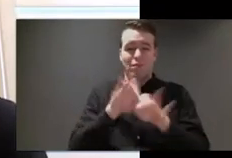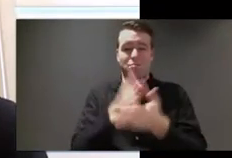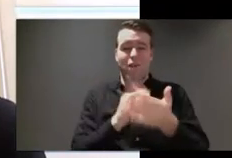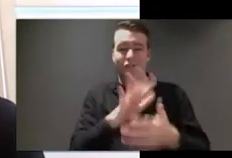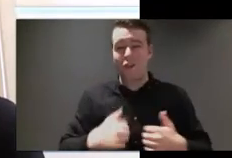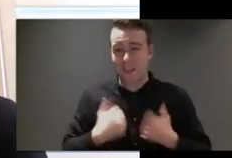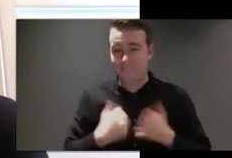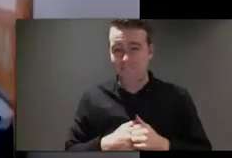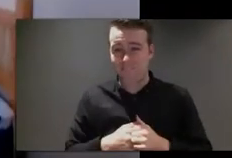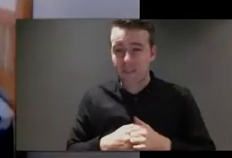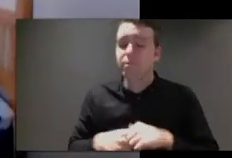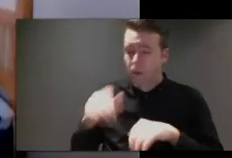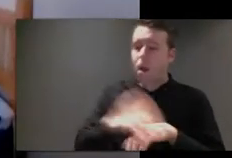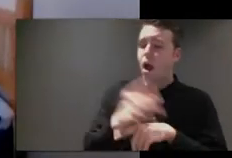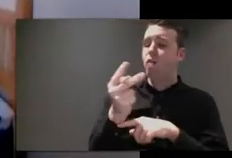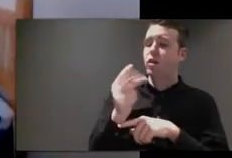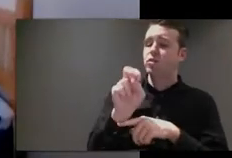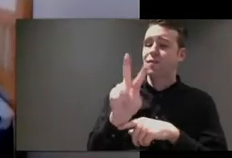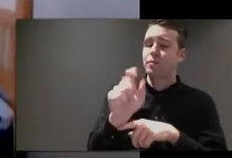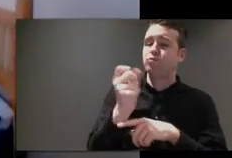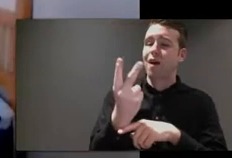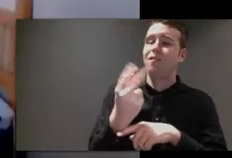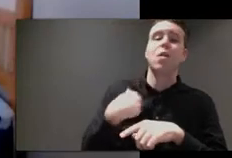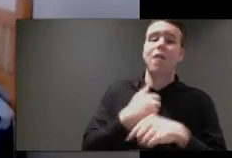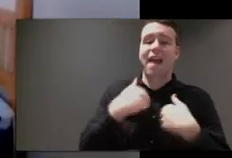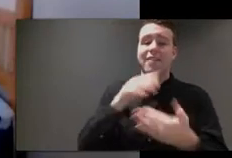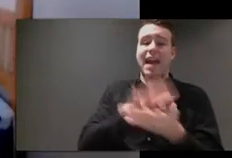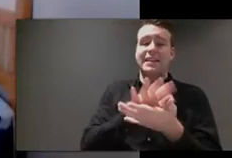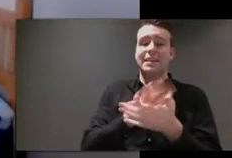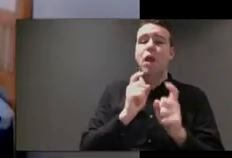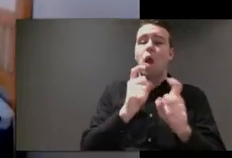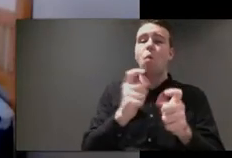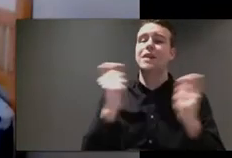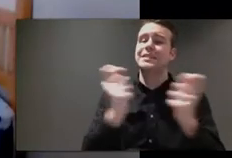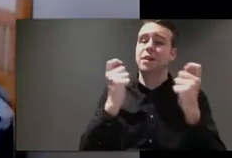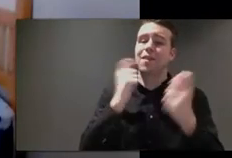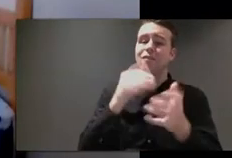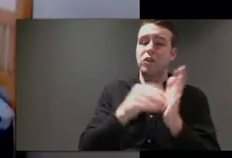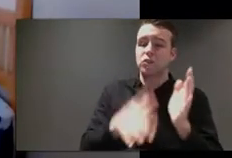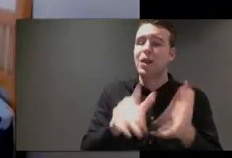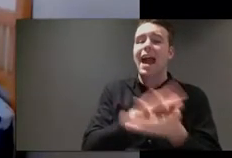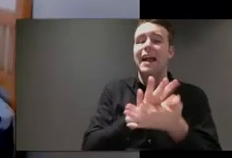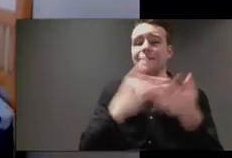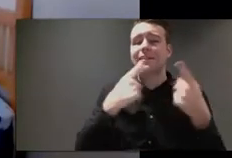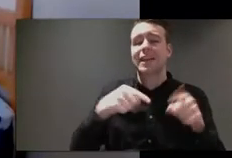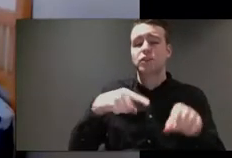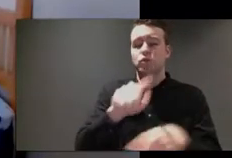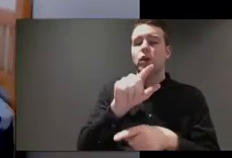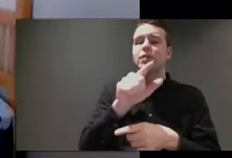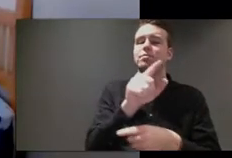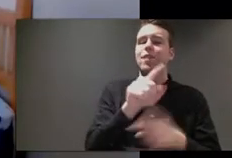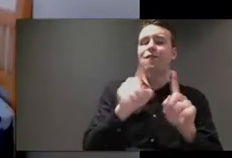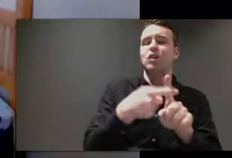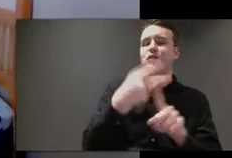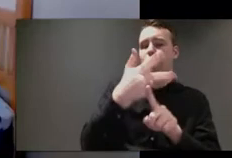lives. On Thursday, November 12th, we held our academic awards ceremony for our students' academic success during quarter one. The number